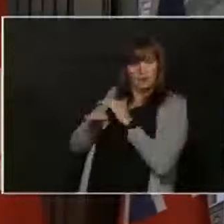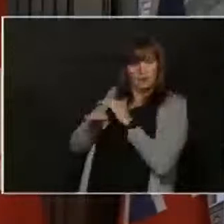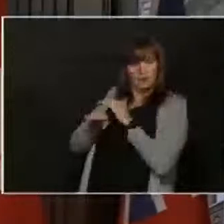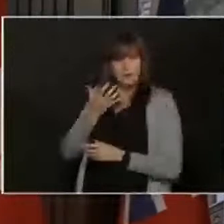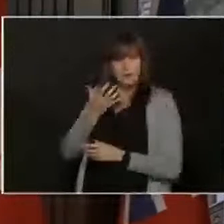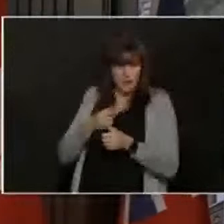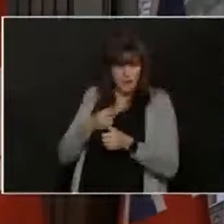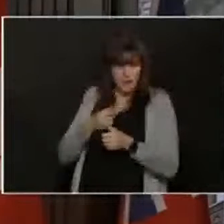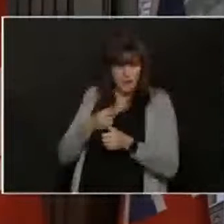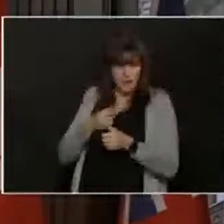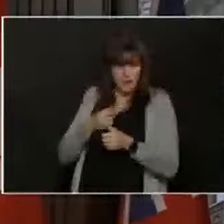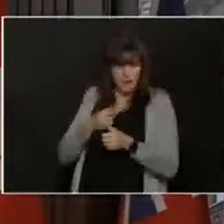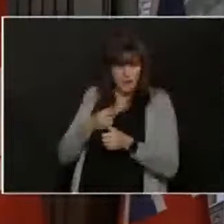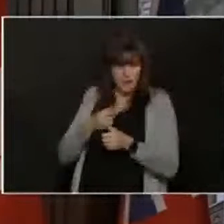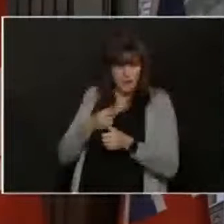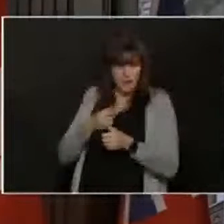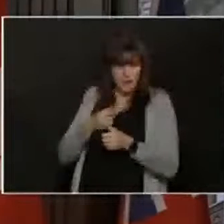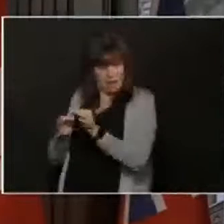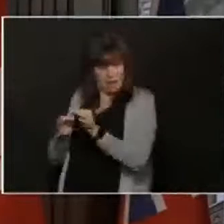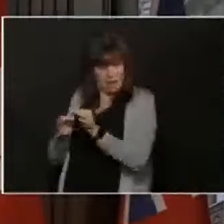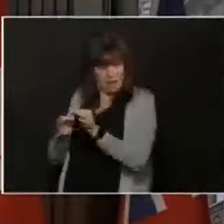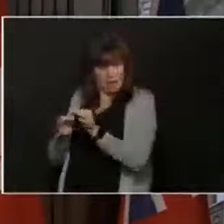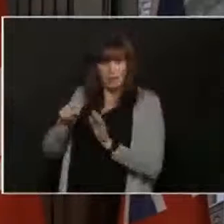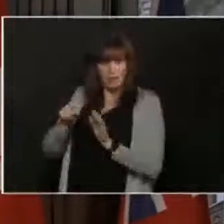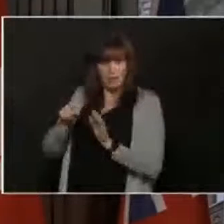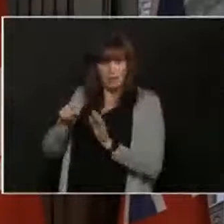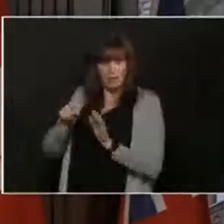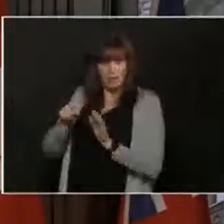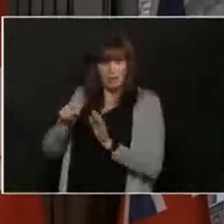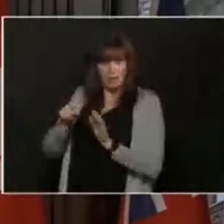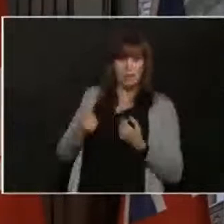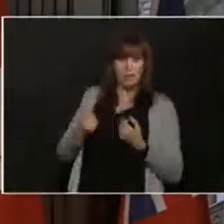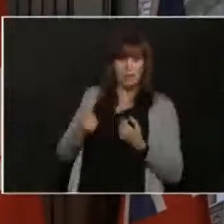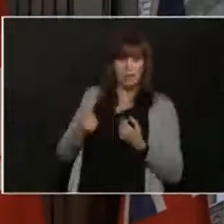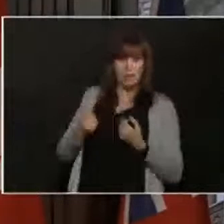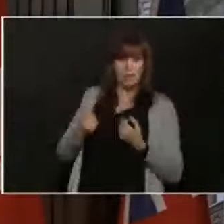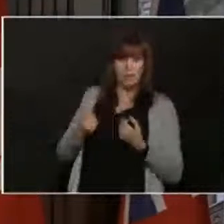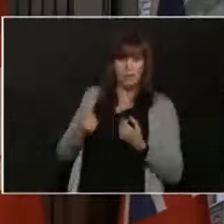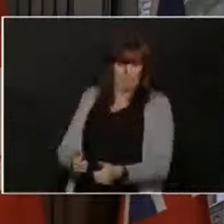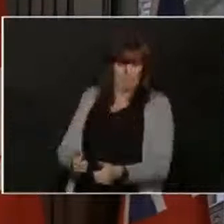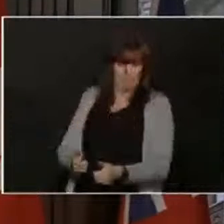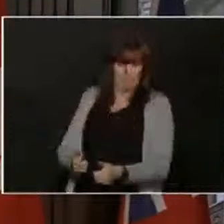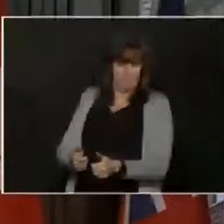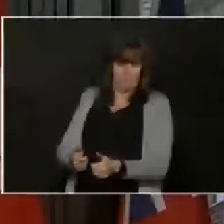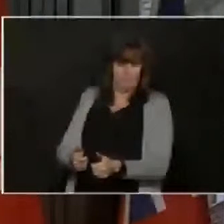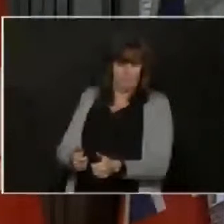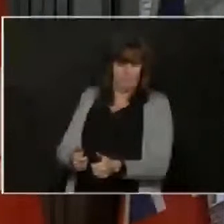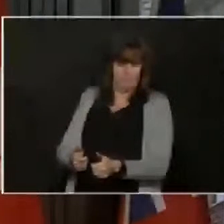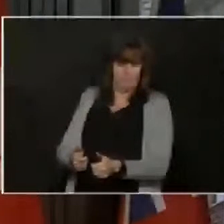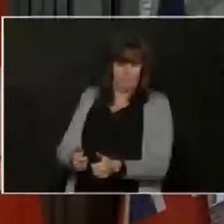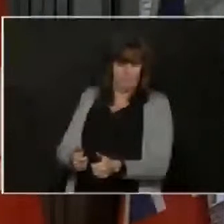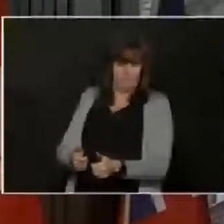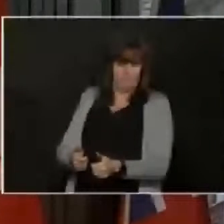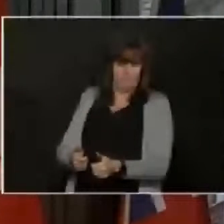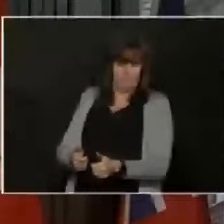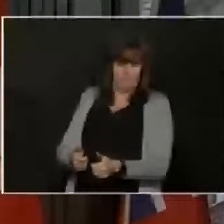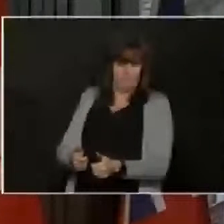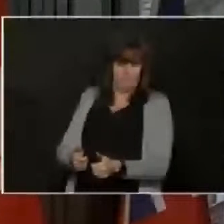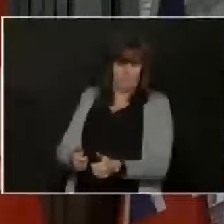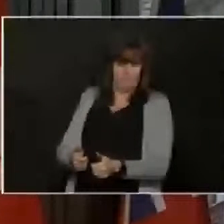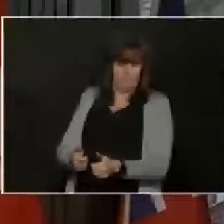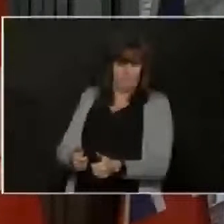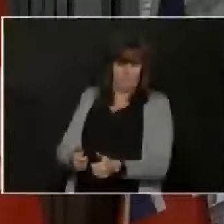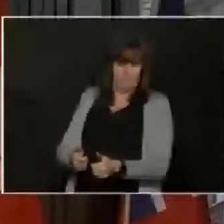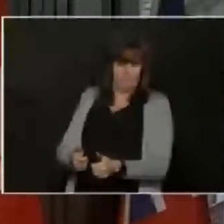worsens. Simply put, delays kill. At the same time, the impact in our long-term care